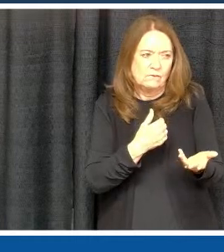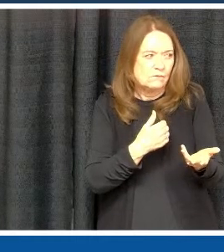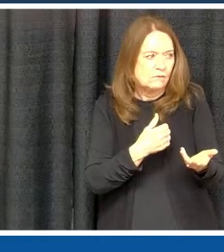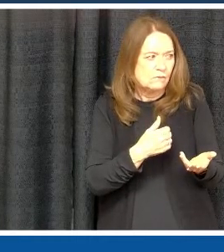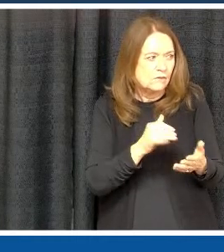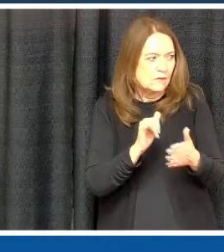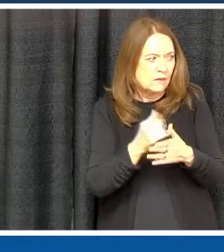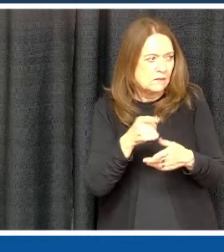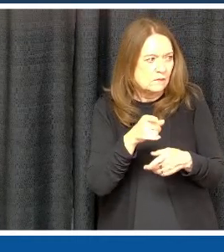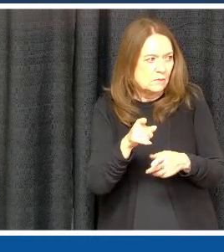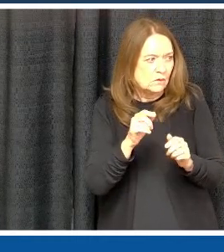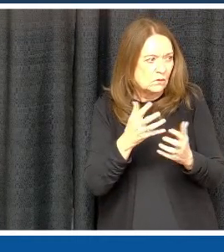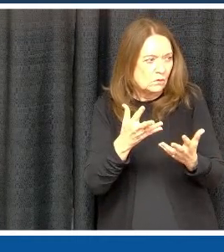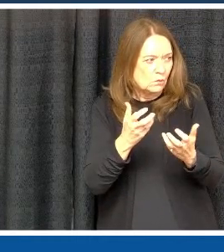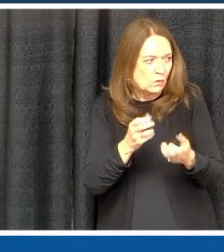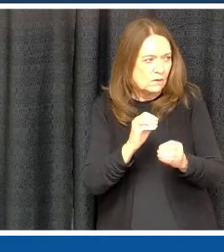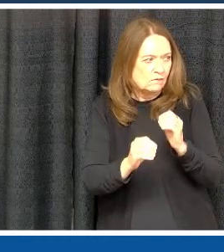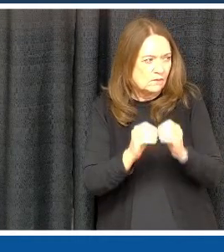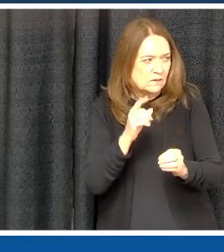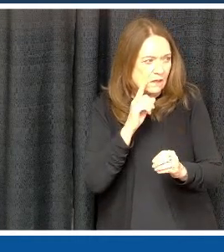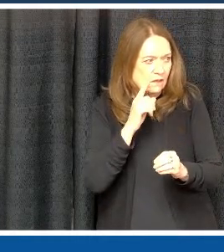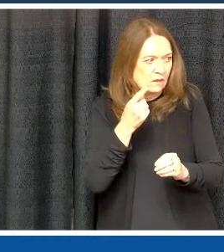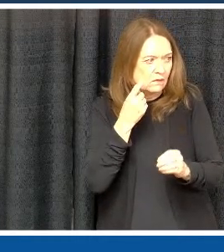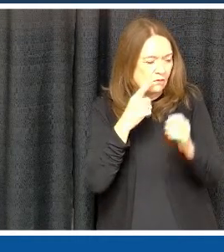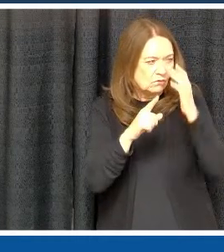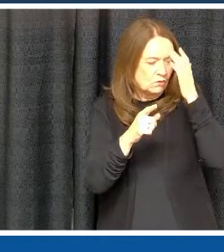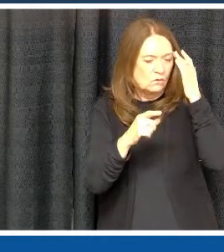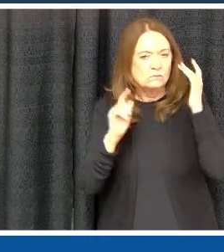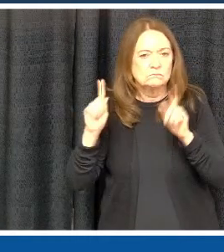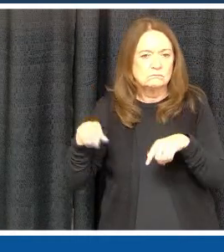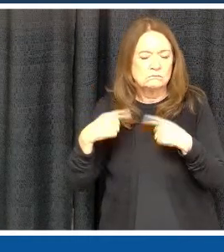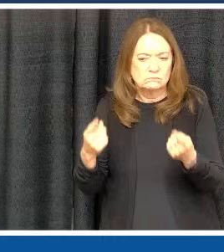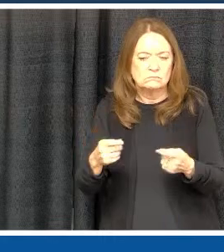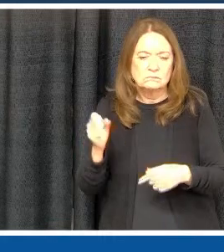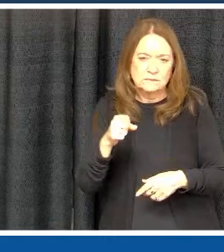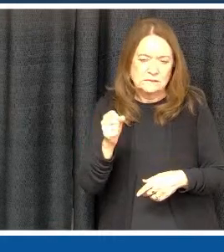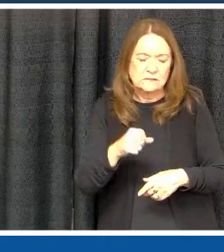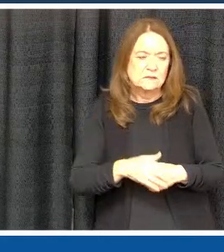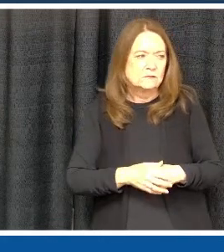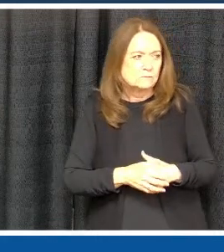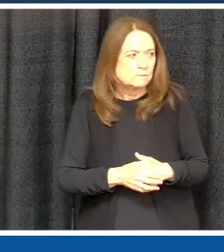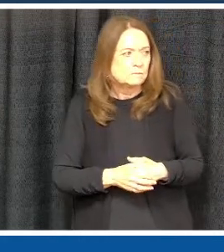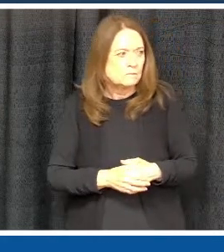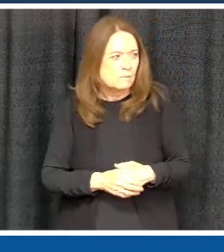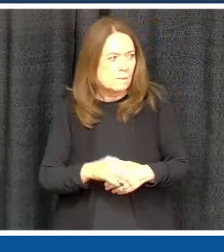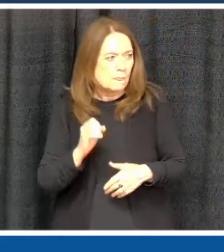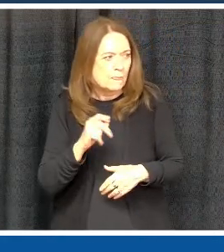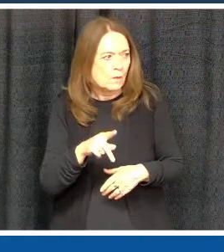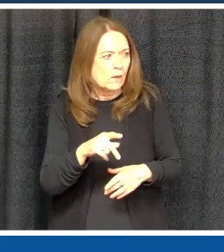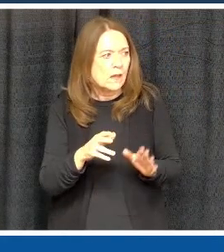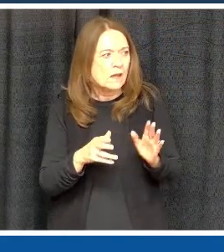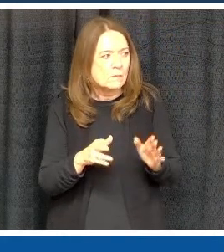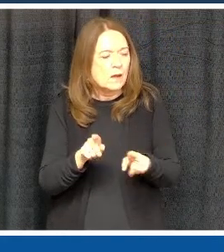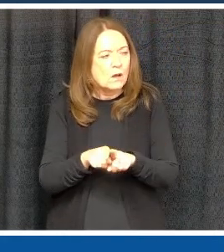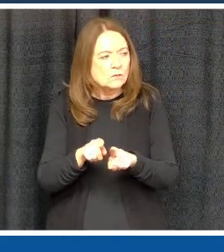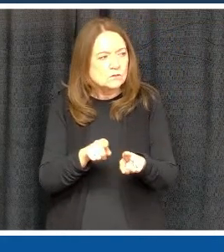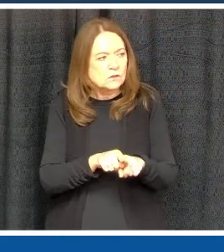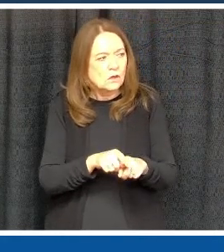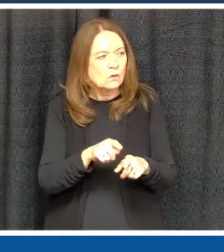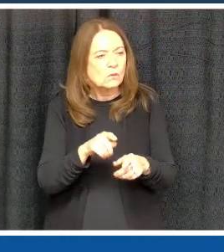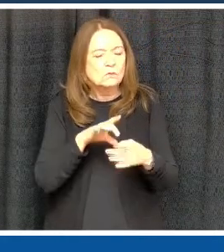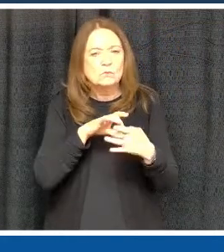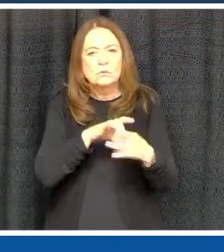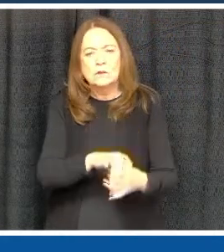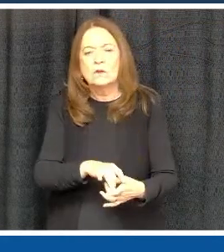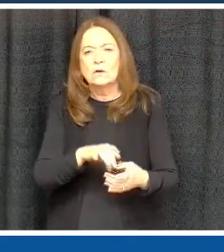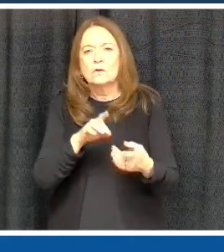that's something you've wanted fixed, I think, for a little while now. For some time, yes. Okay. Also, in regard